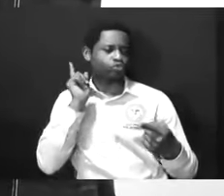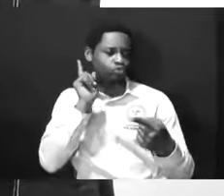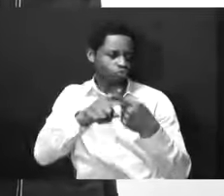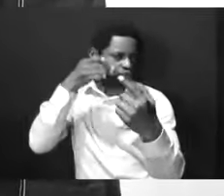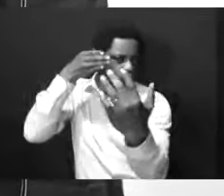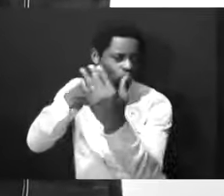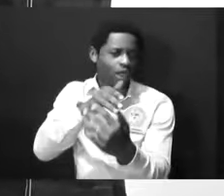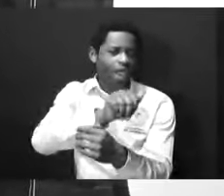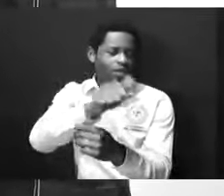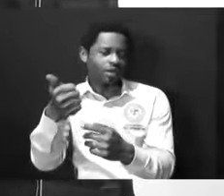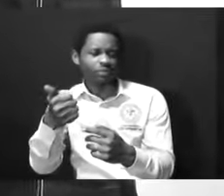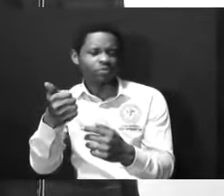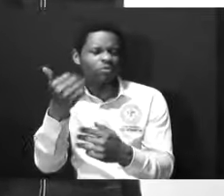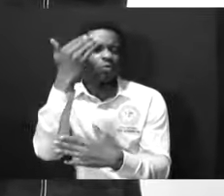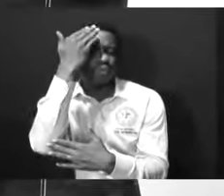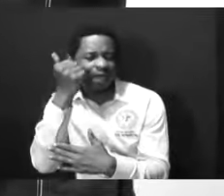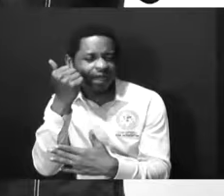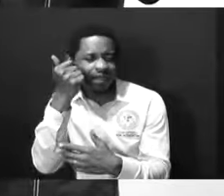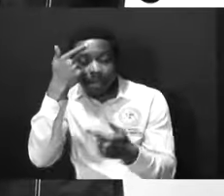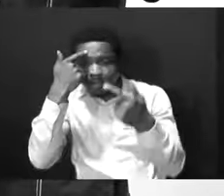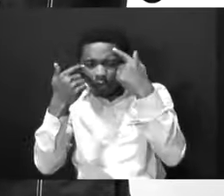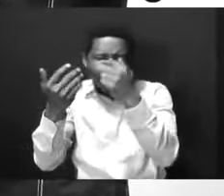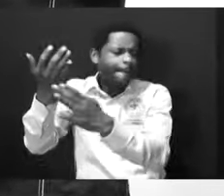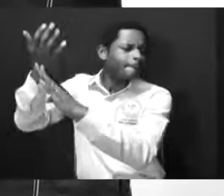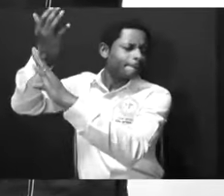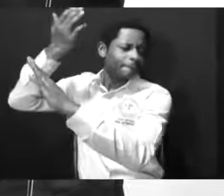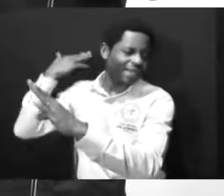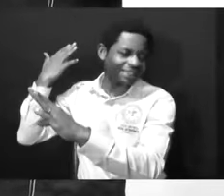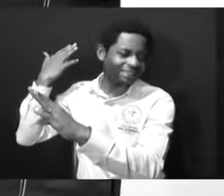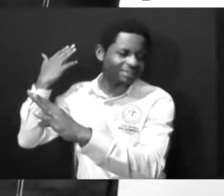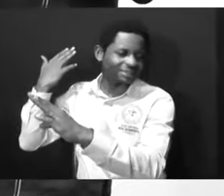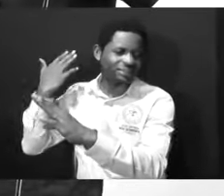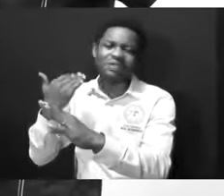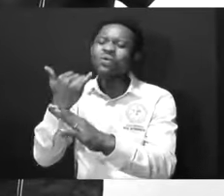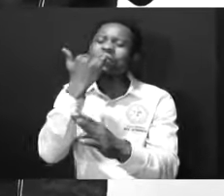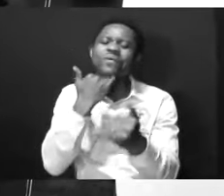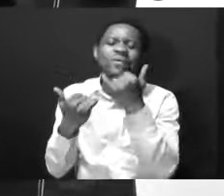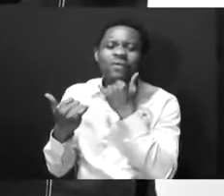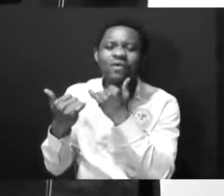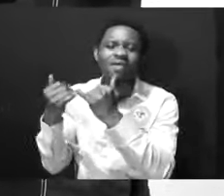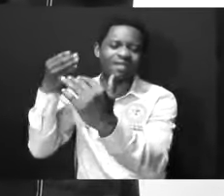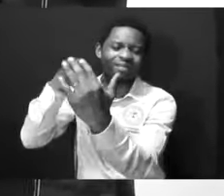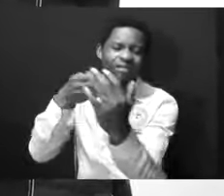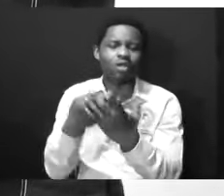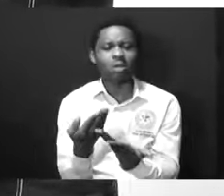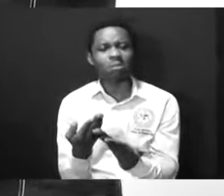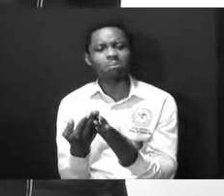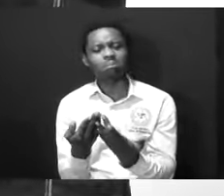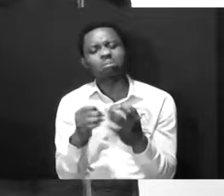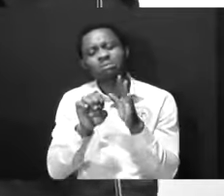resulting from a past offense. Now when like